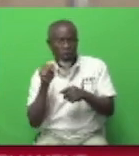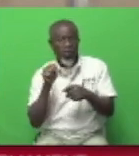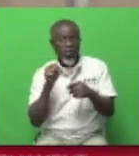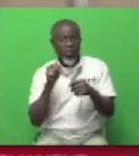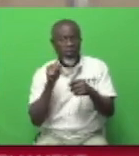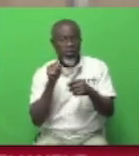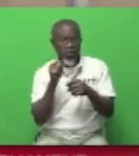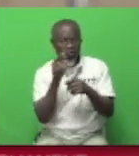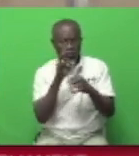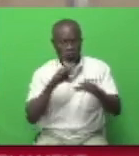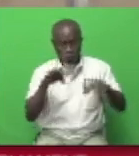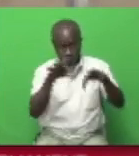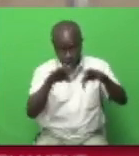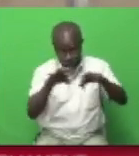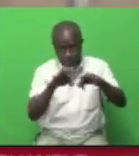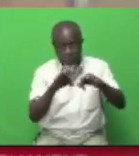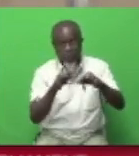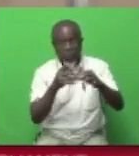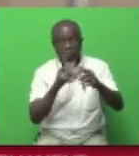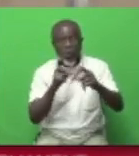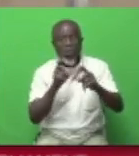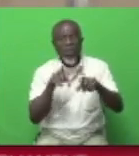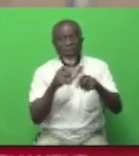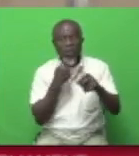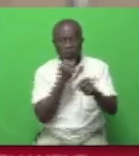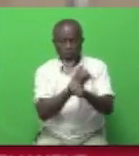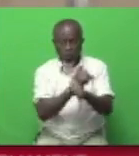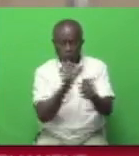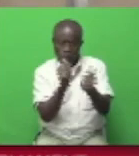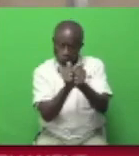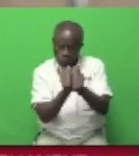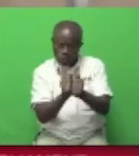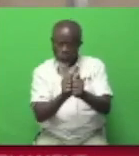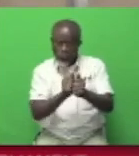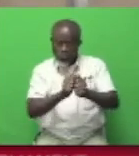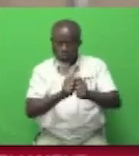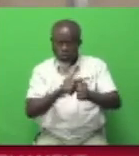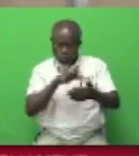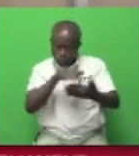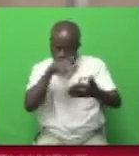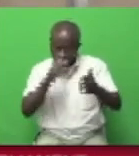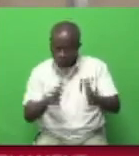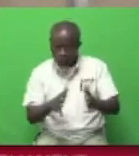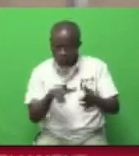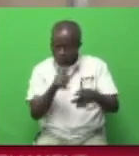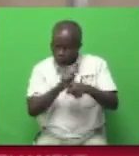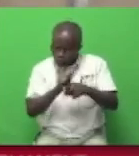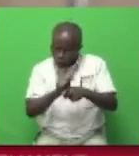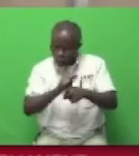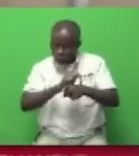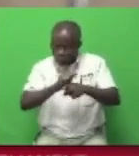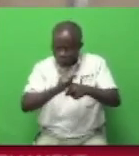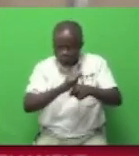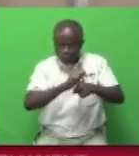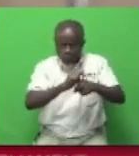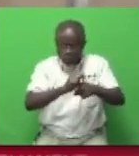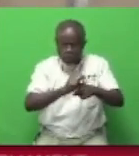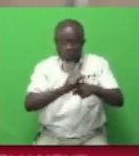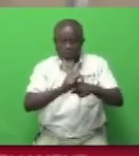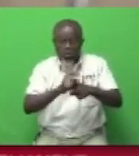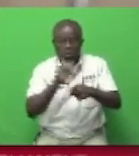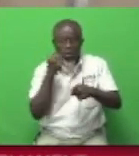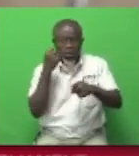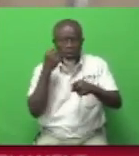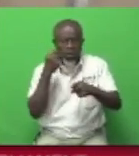forum, in which they would, we would have worked with students. That unit would have worked with students, training them on the critical areas